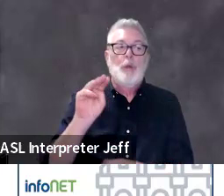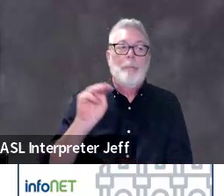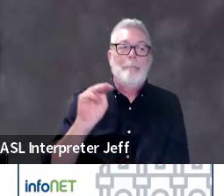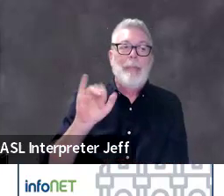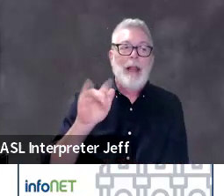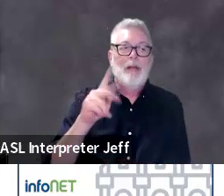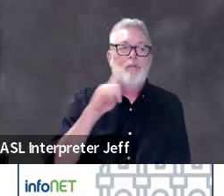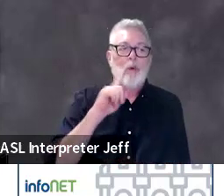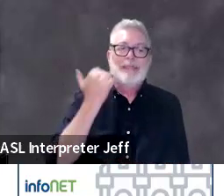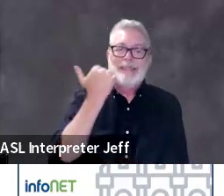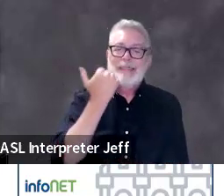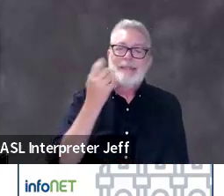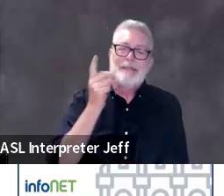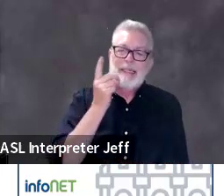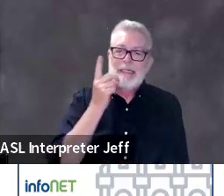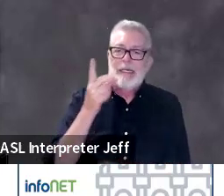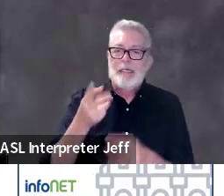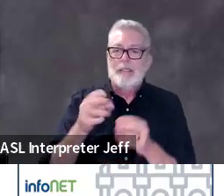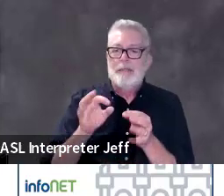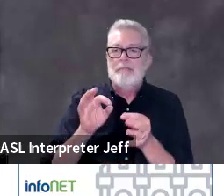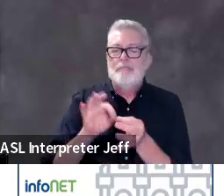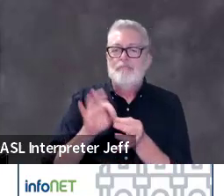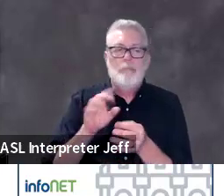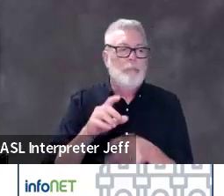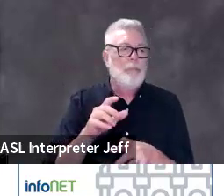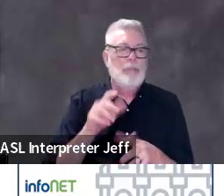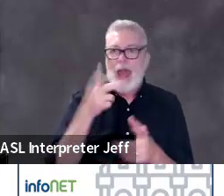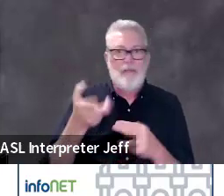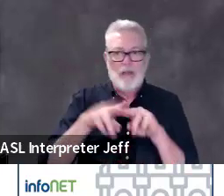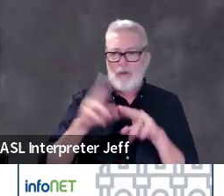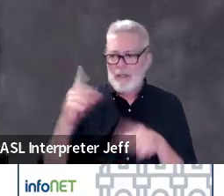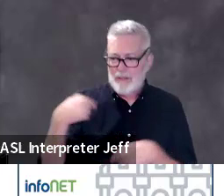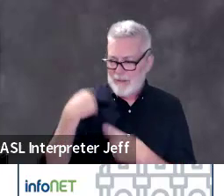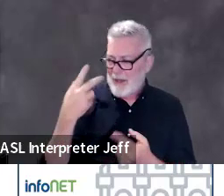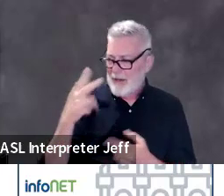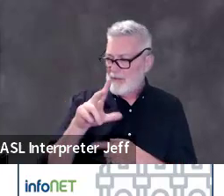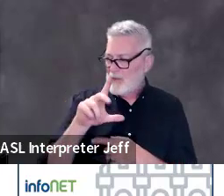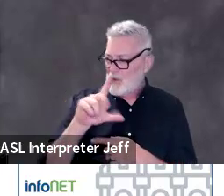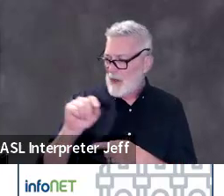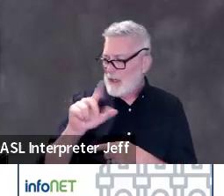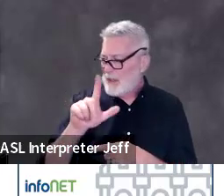dentist rates. They haven't received an increase for, I think, 30 years or 20 some years.